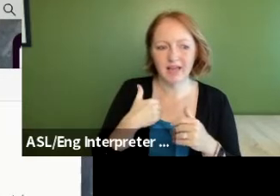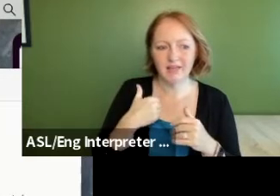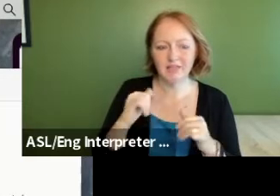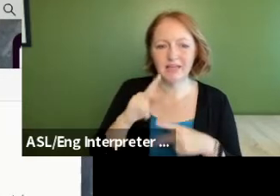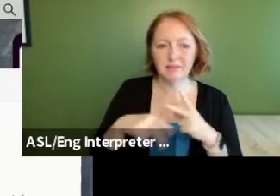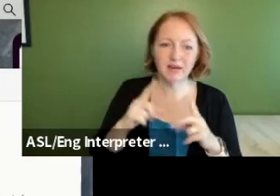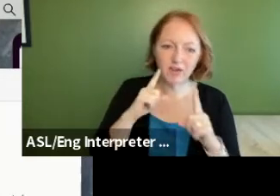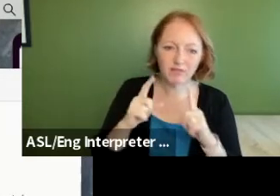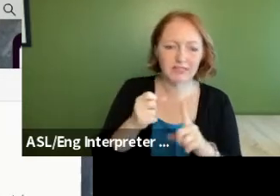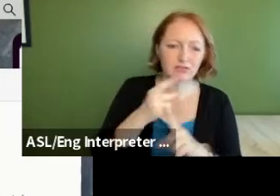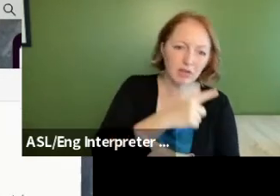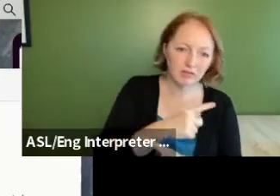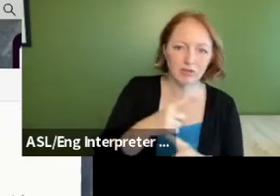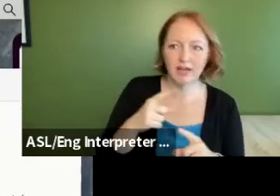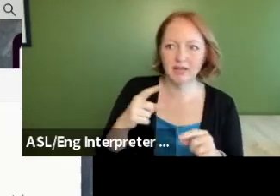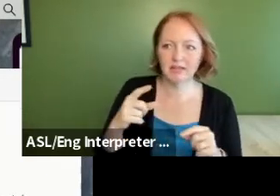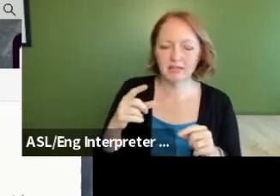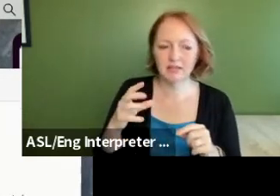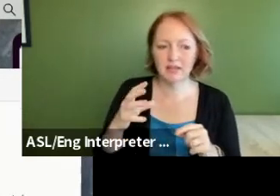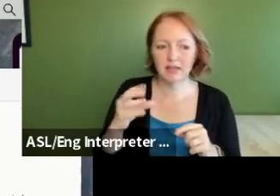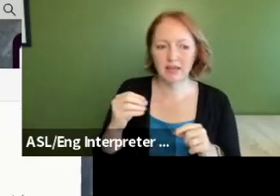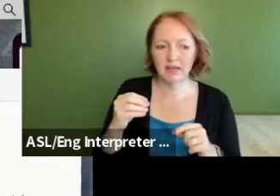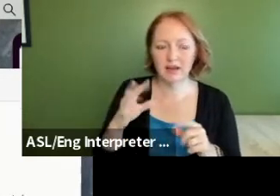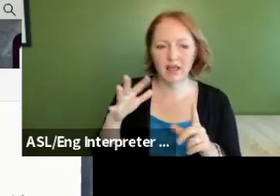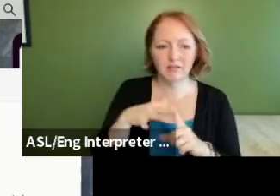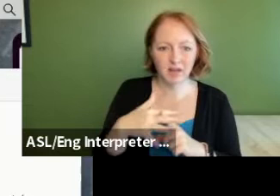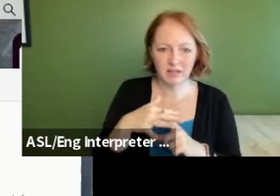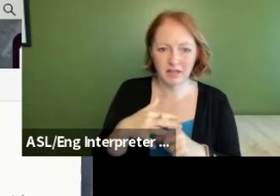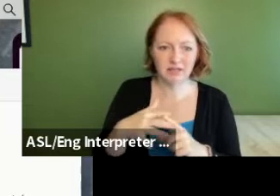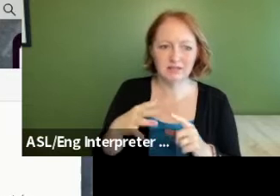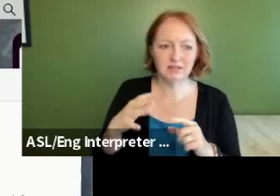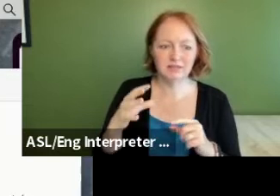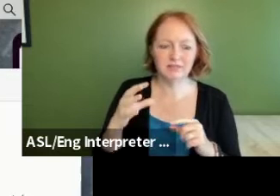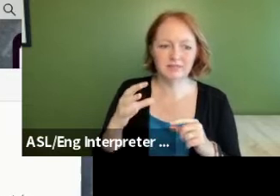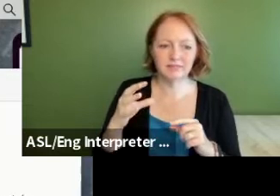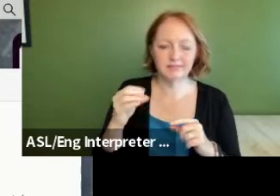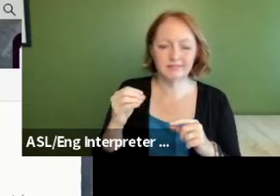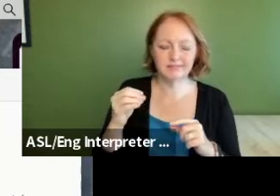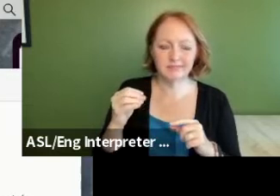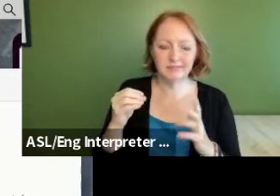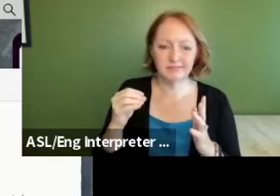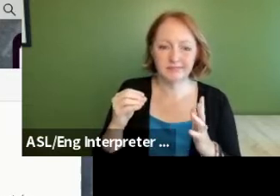conversation sidetracked and we go out of context. And it has happened multiple times before, so.